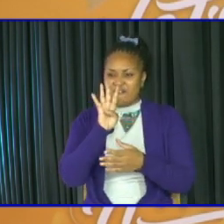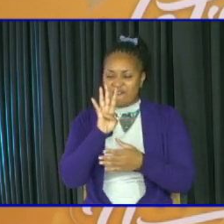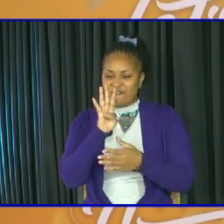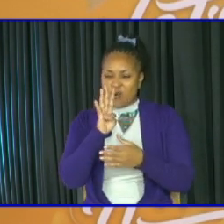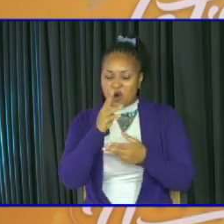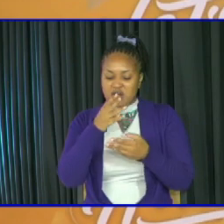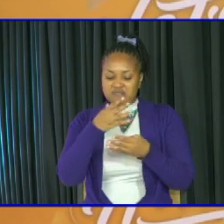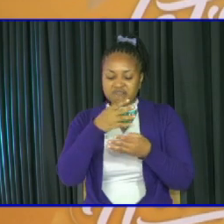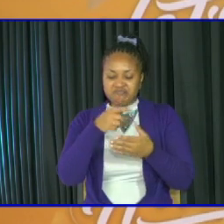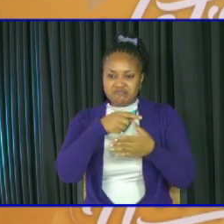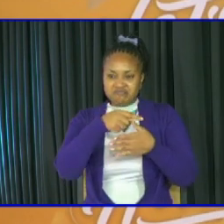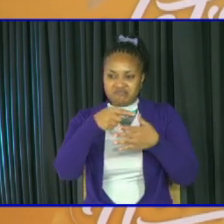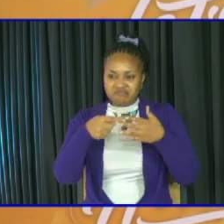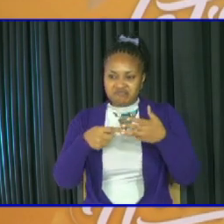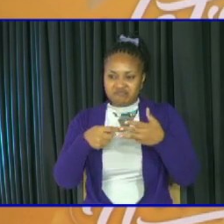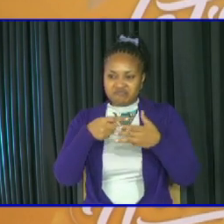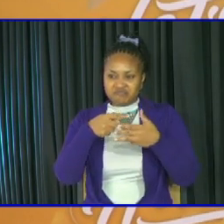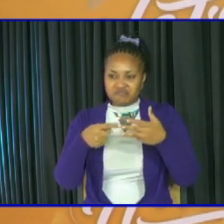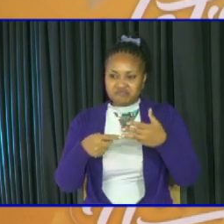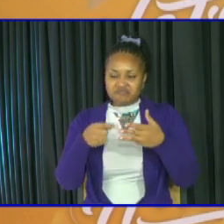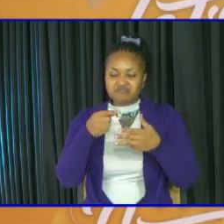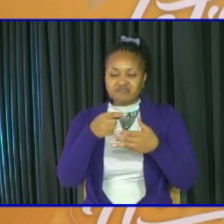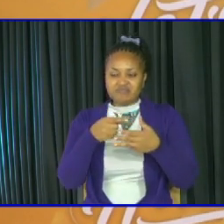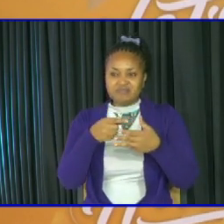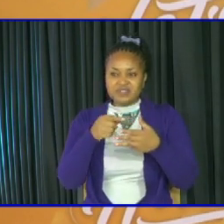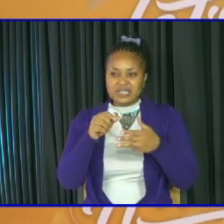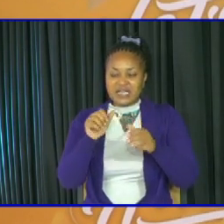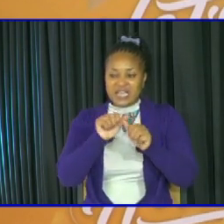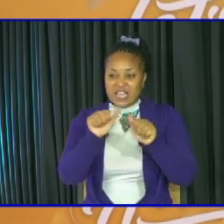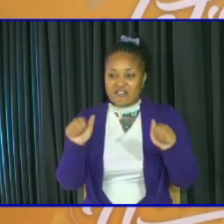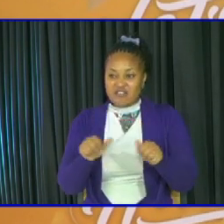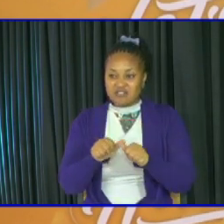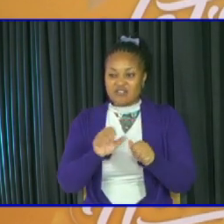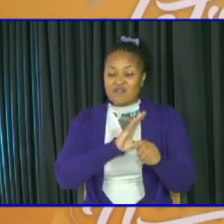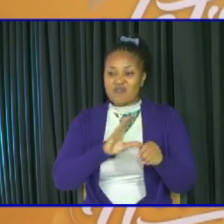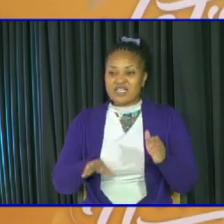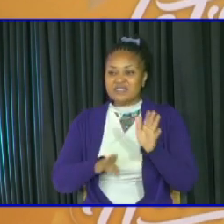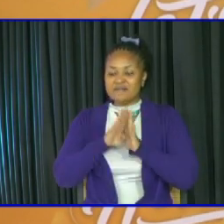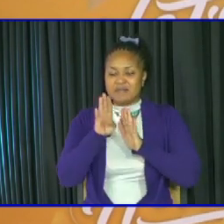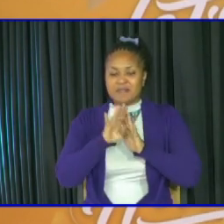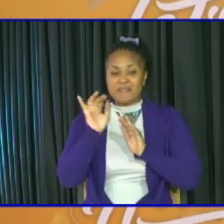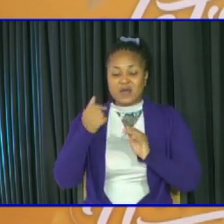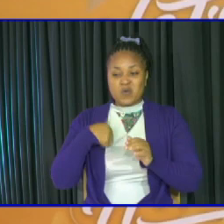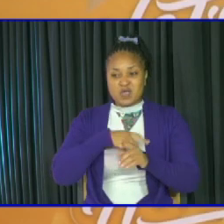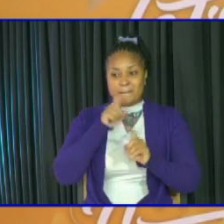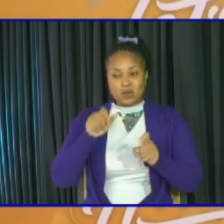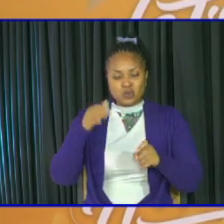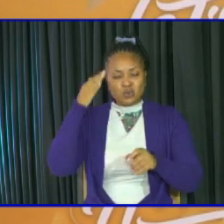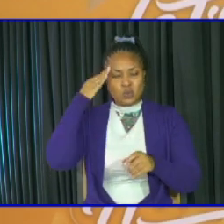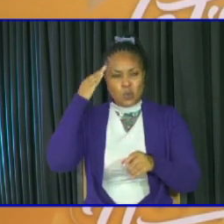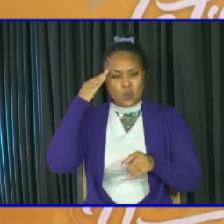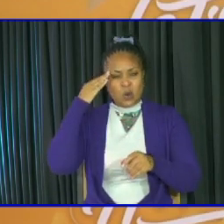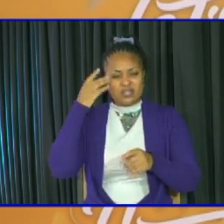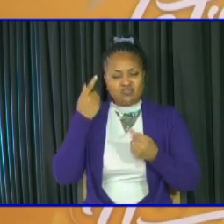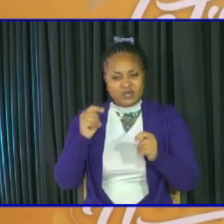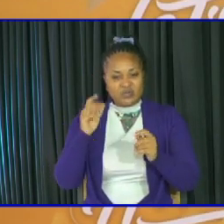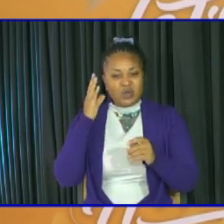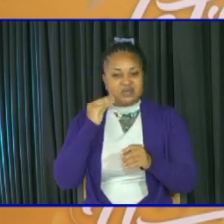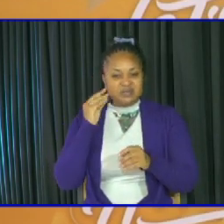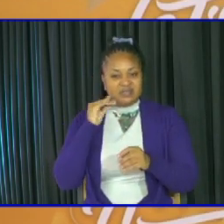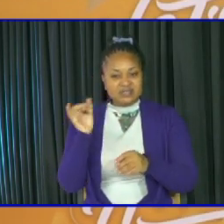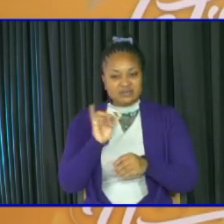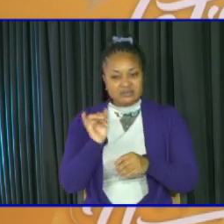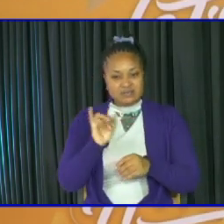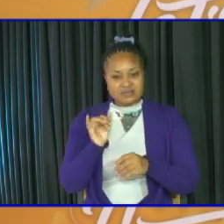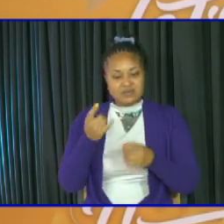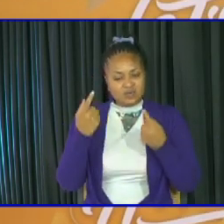that we must note and know and seek to experience as we strive